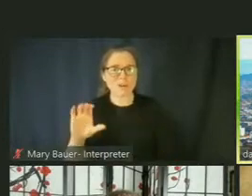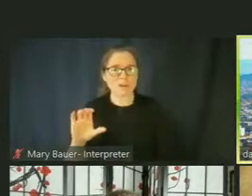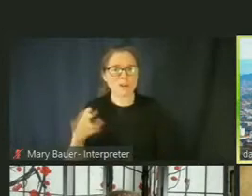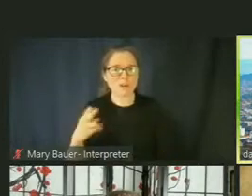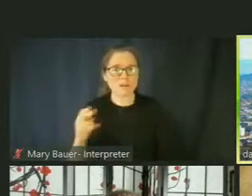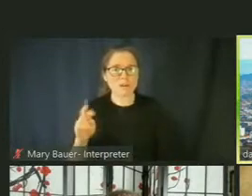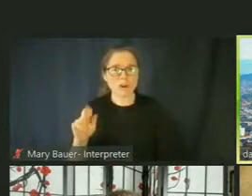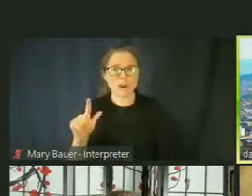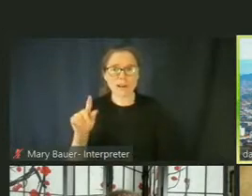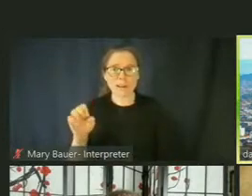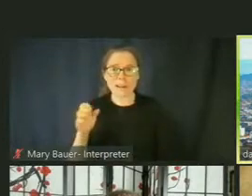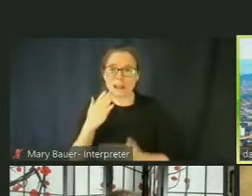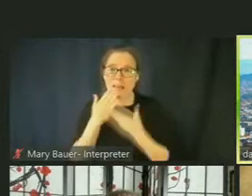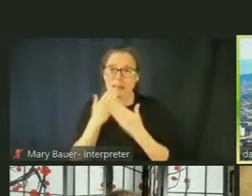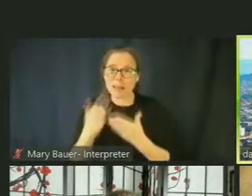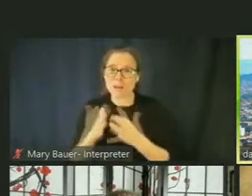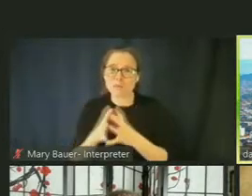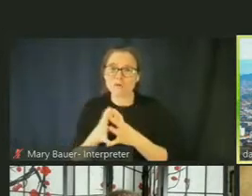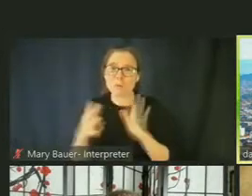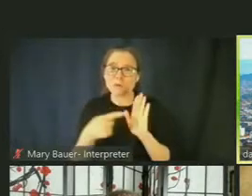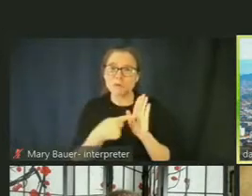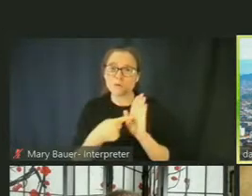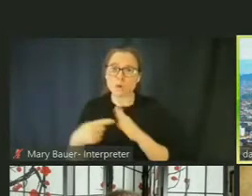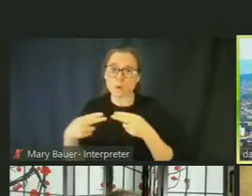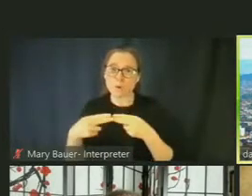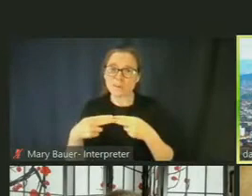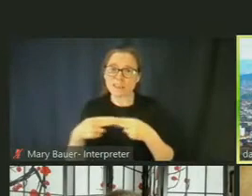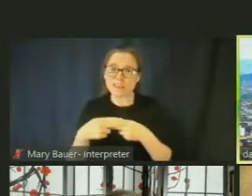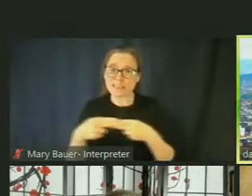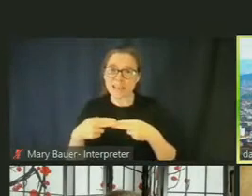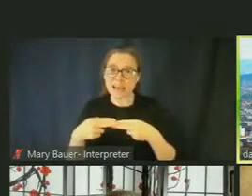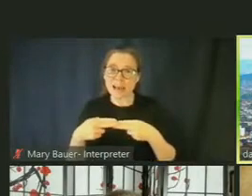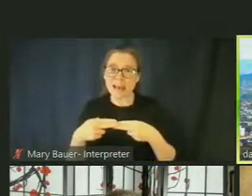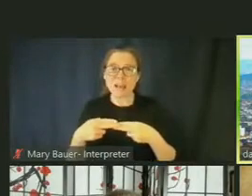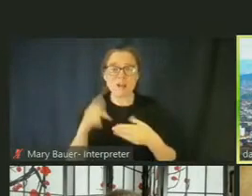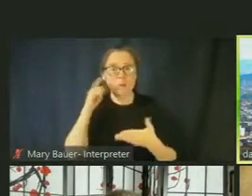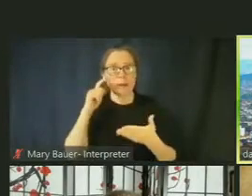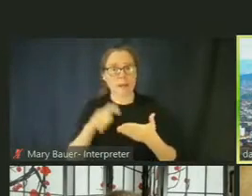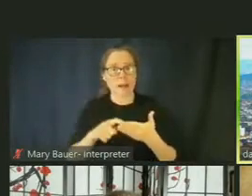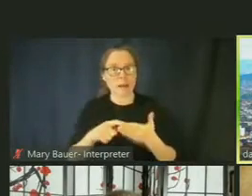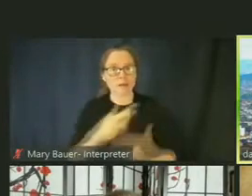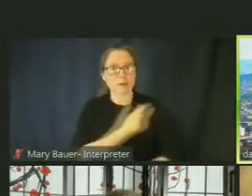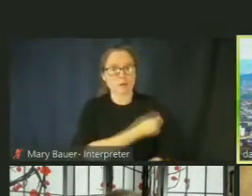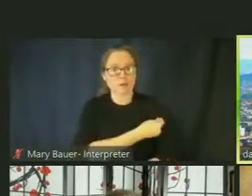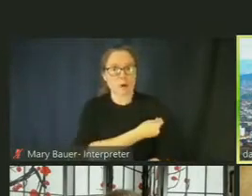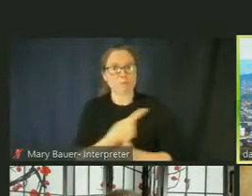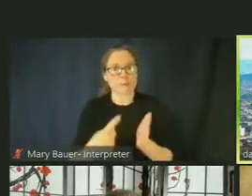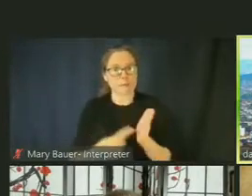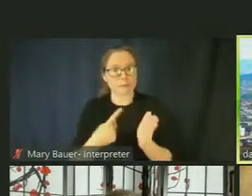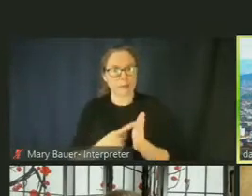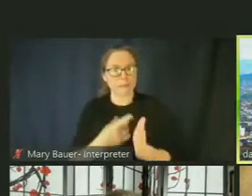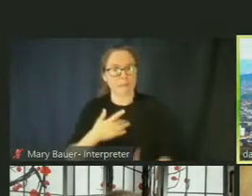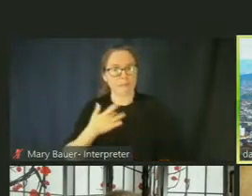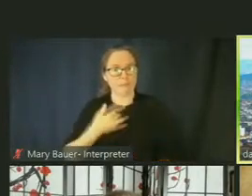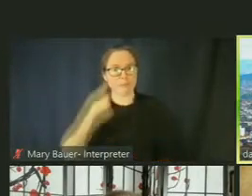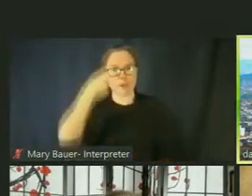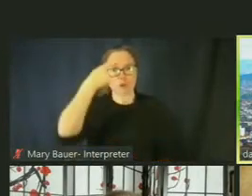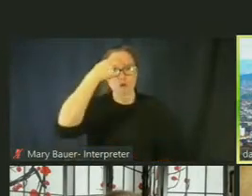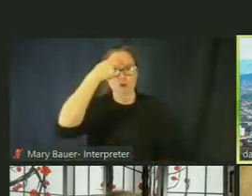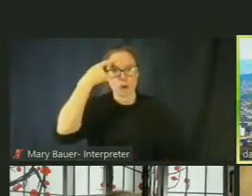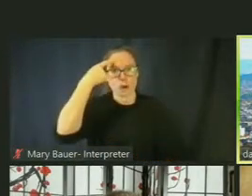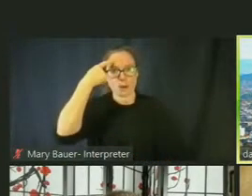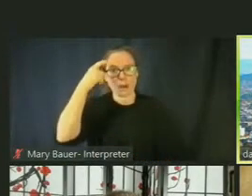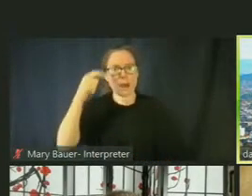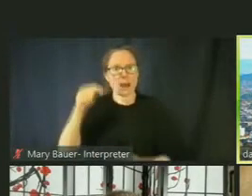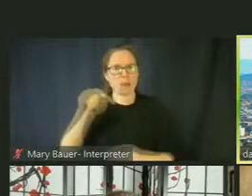for sharing the slide about the acknowledgement of the trauma of vaccines. We're going to go back to that slide.